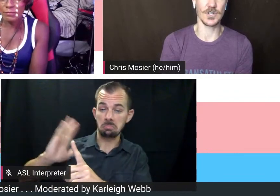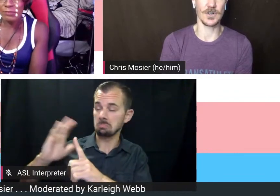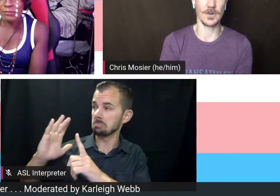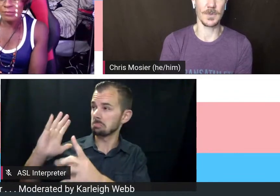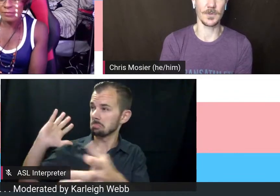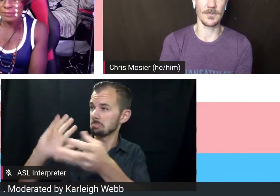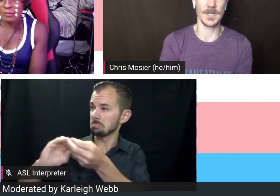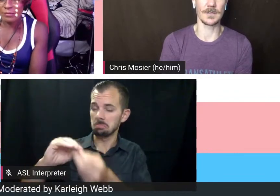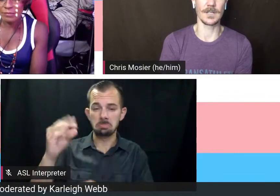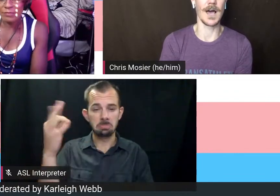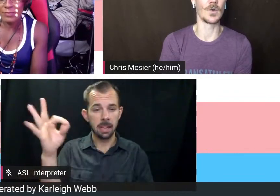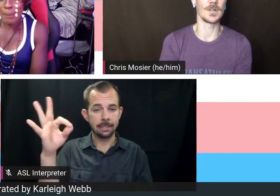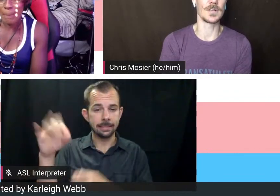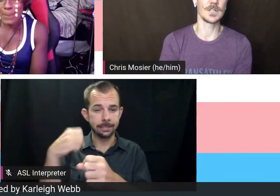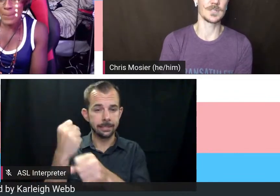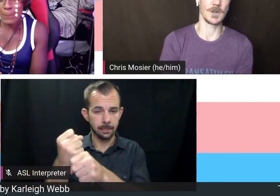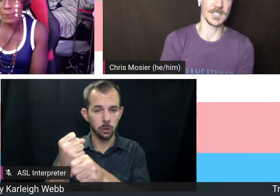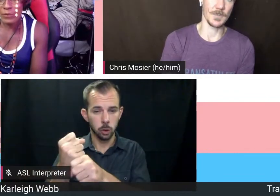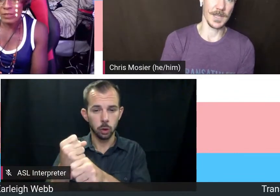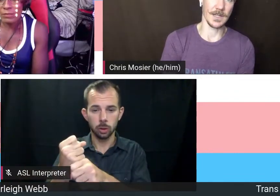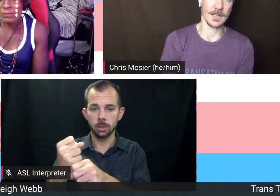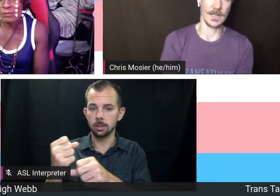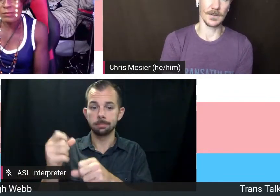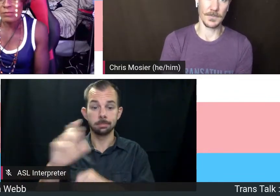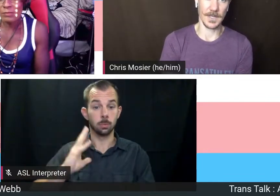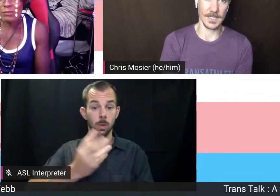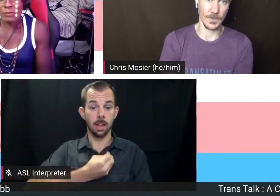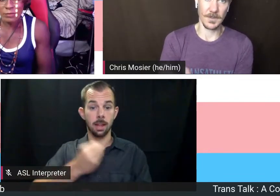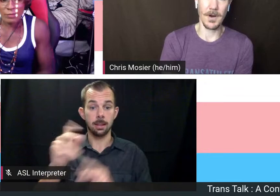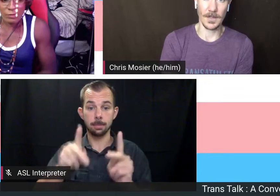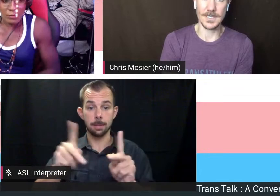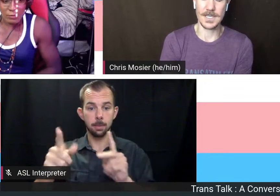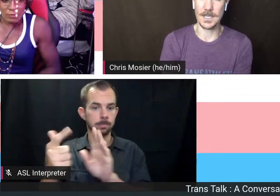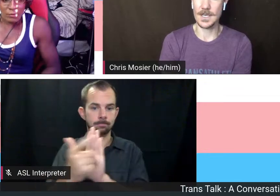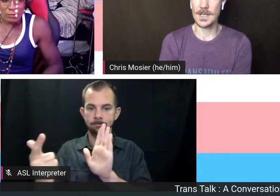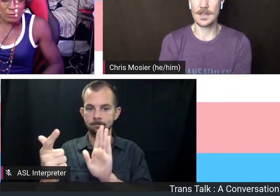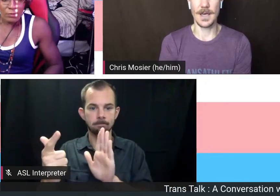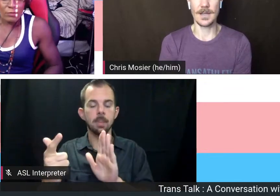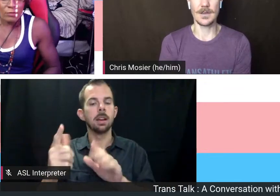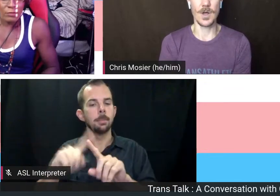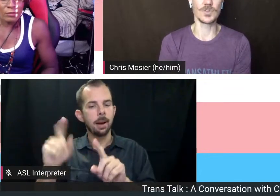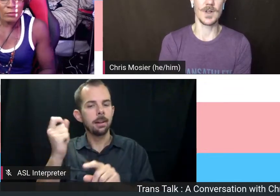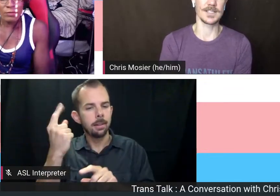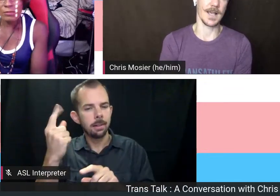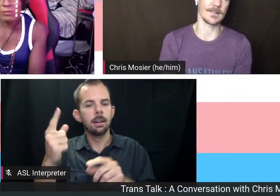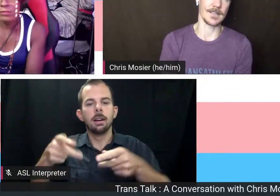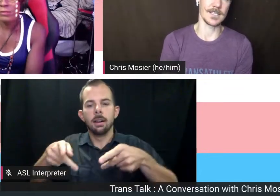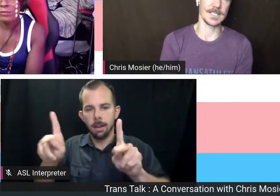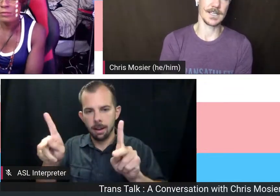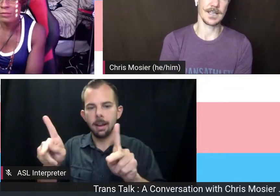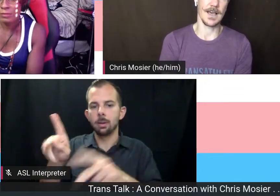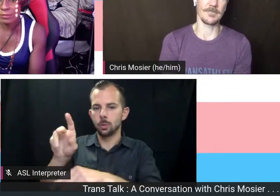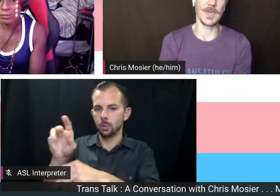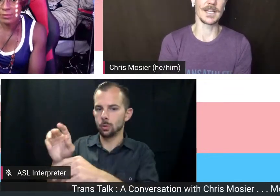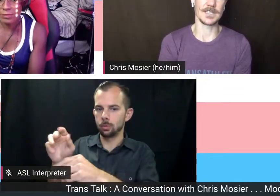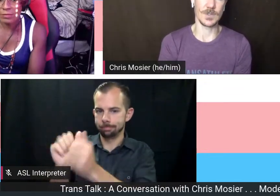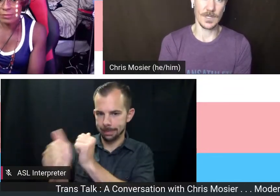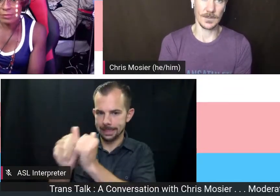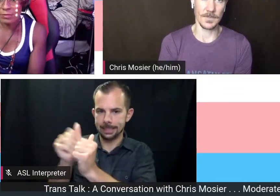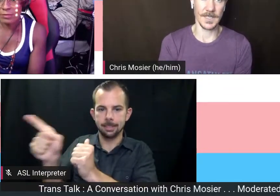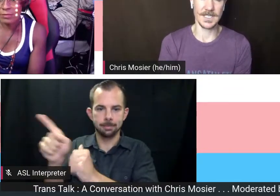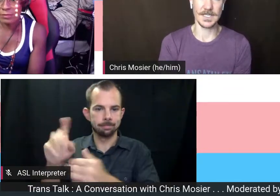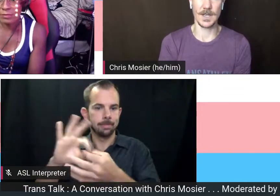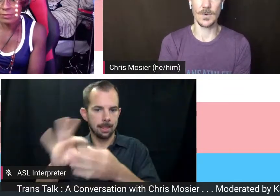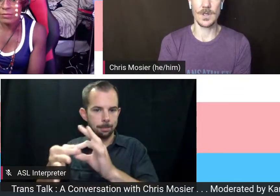since transgender people have been allowed to participate in the Olympics with a policy that no trans athletes have made it